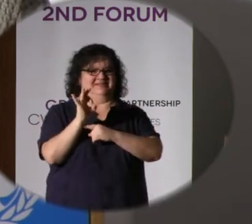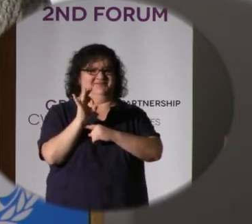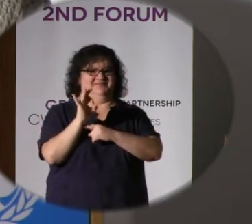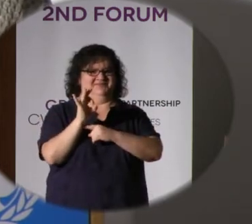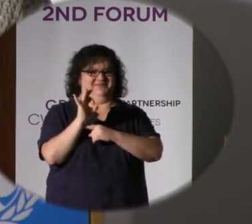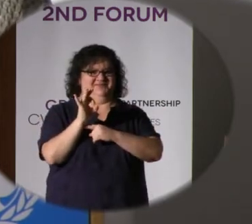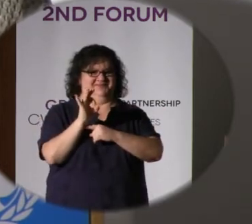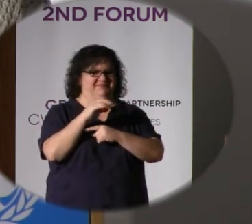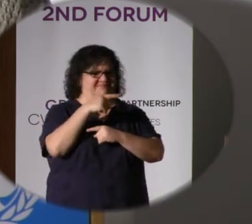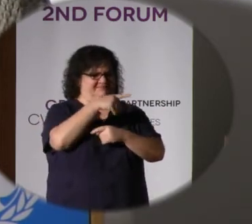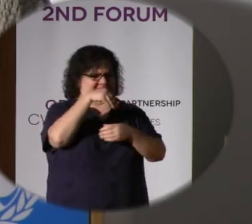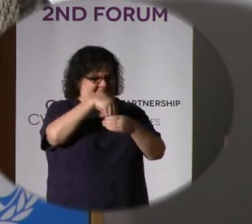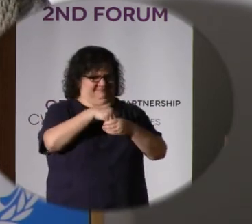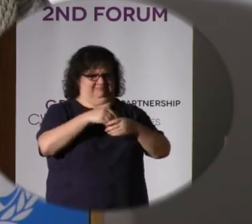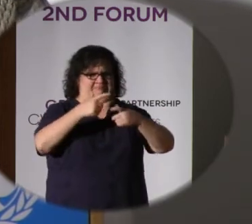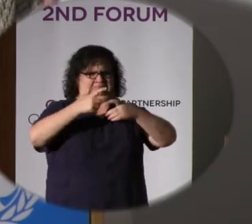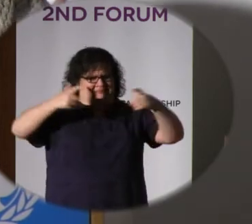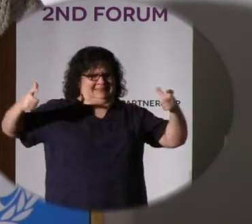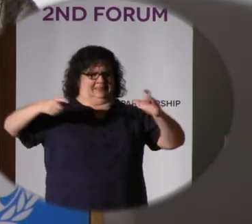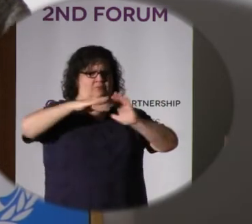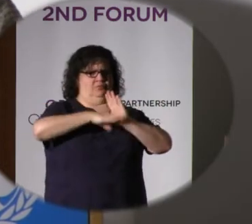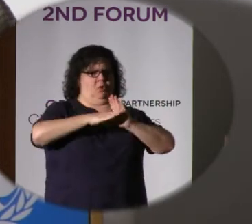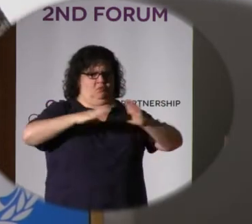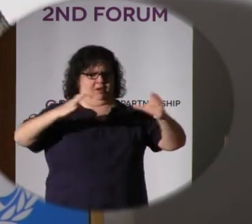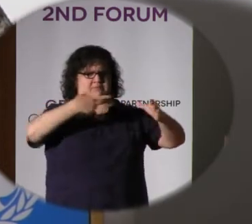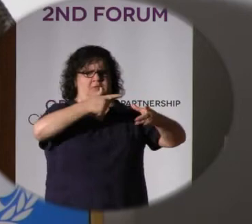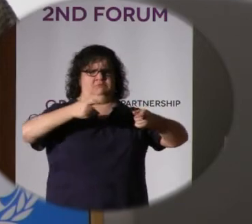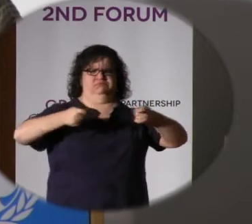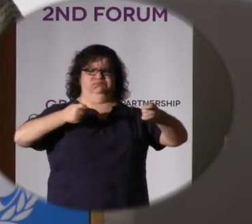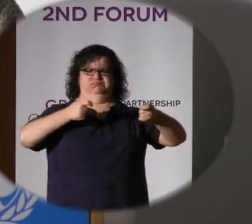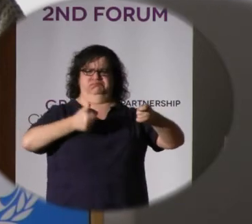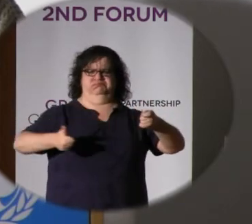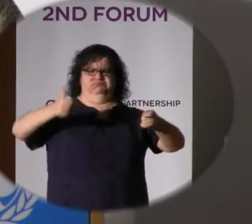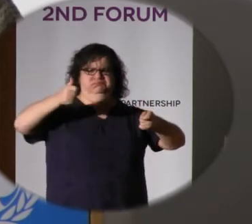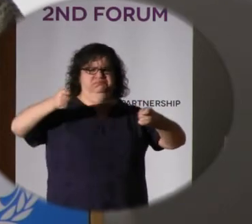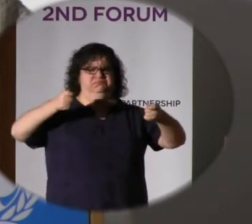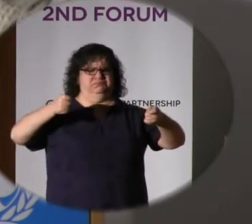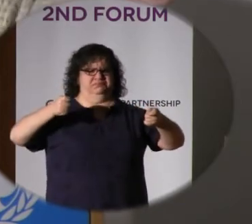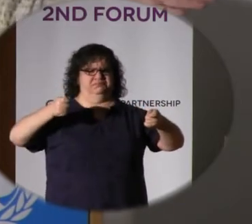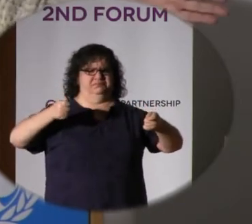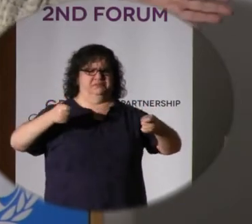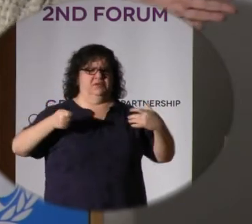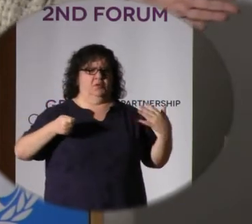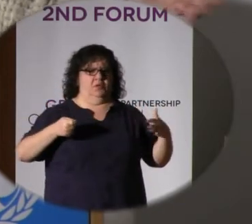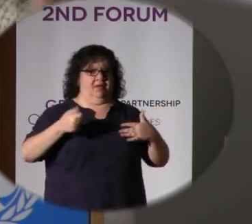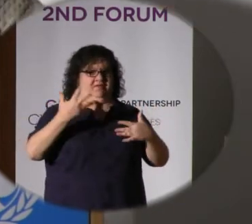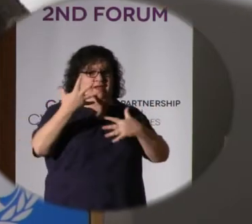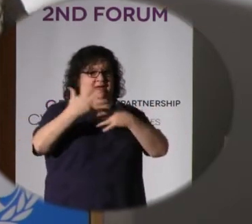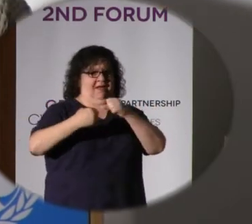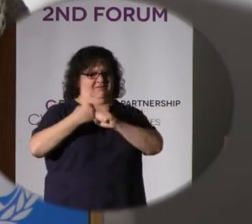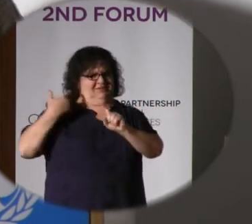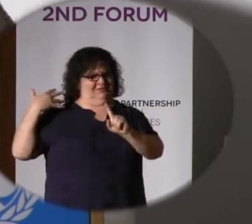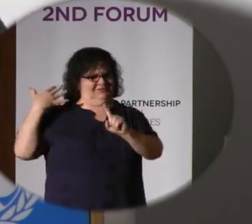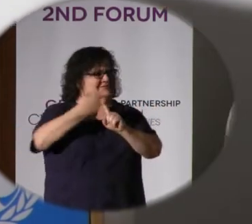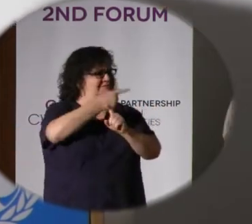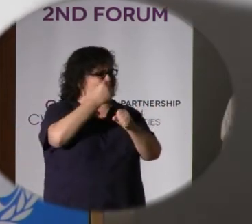years. So without any further delay, I'd like to introduce Dr. Nicholas Alipui.